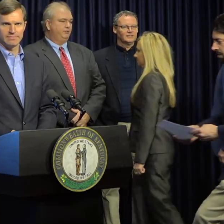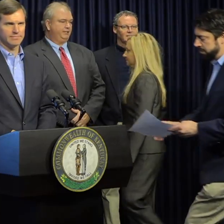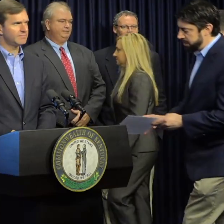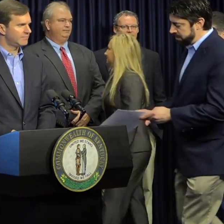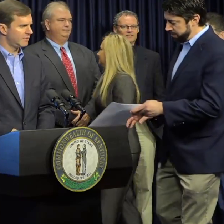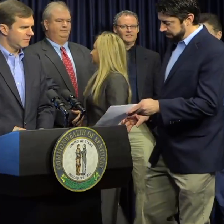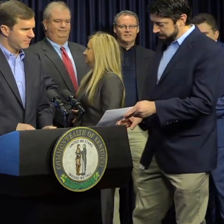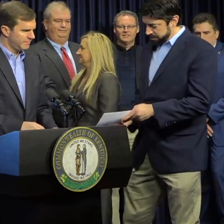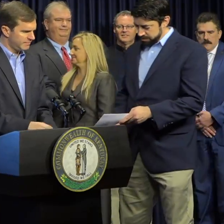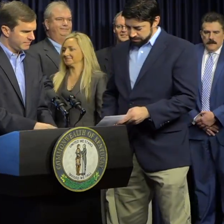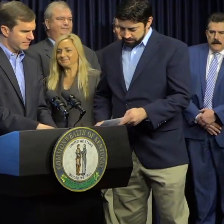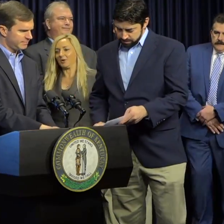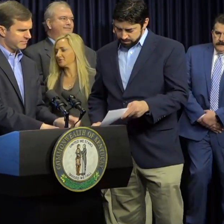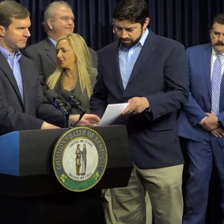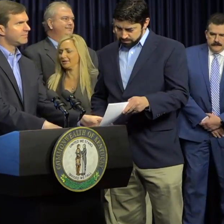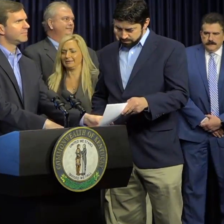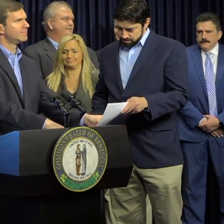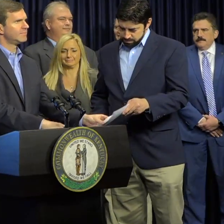Good.